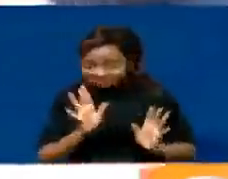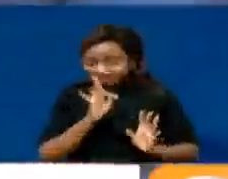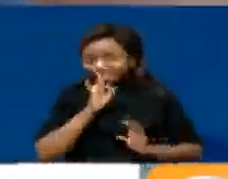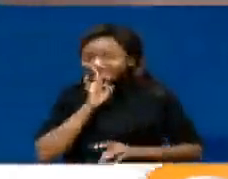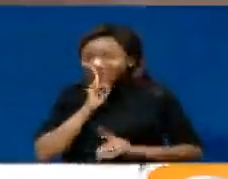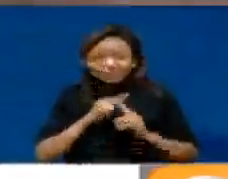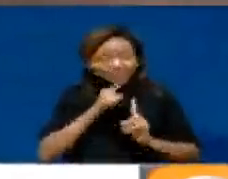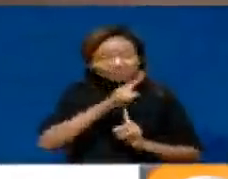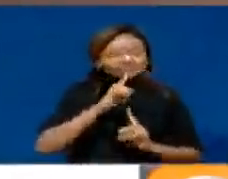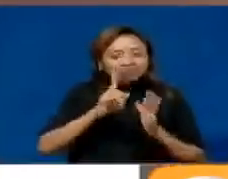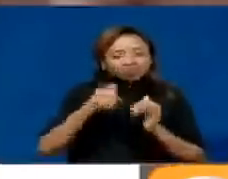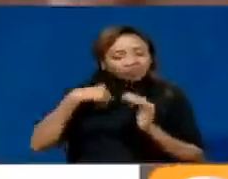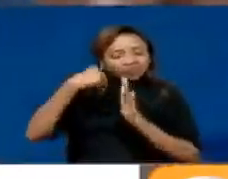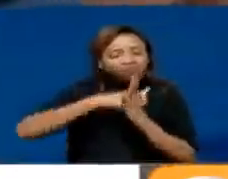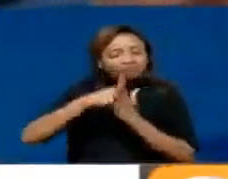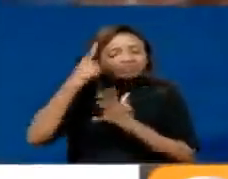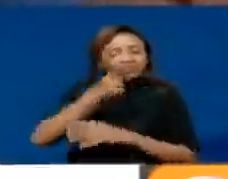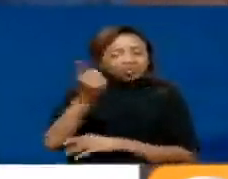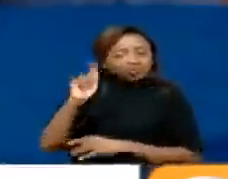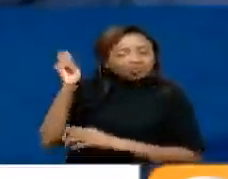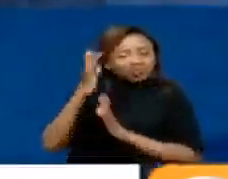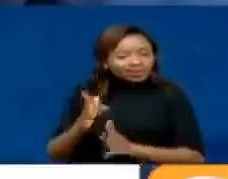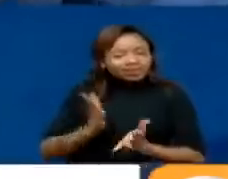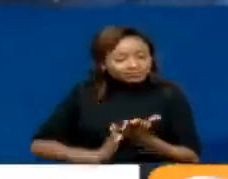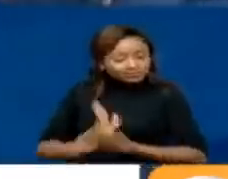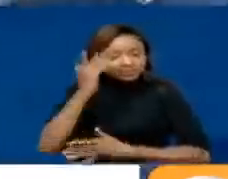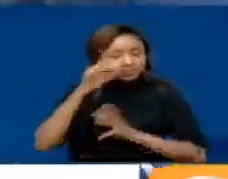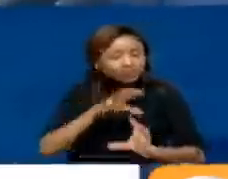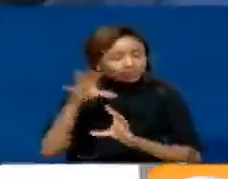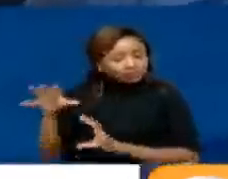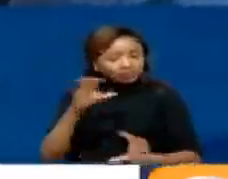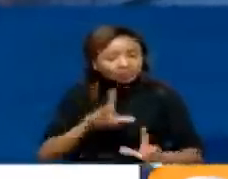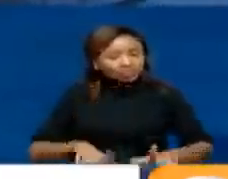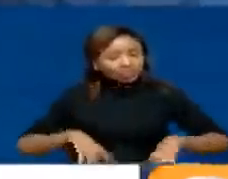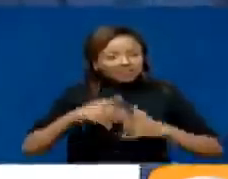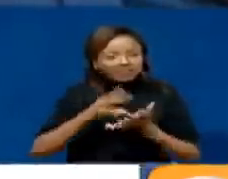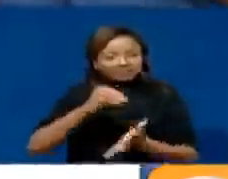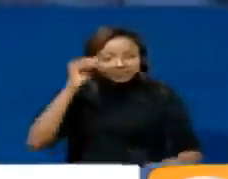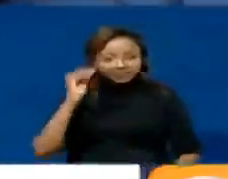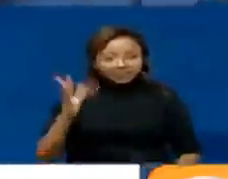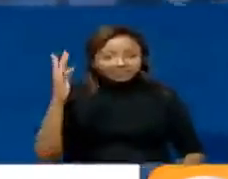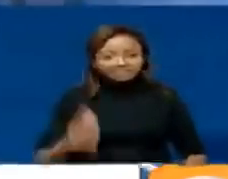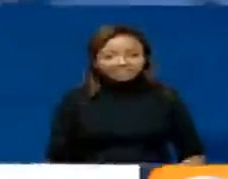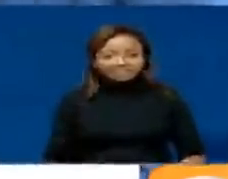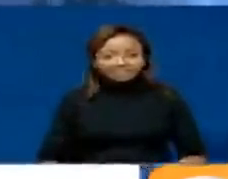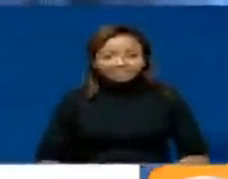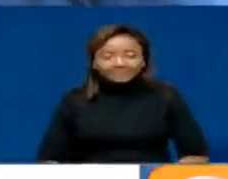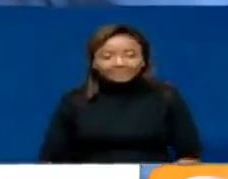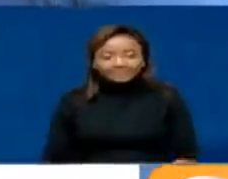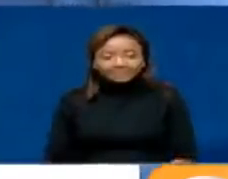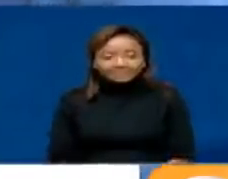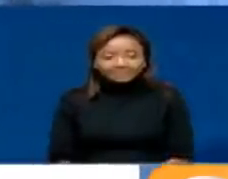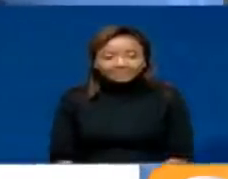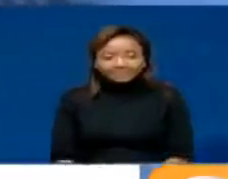kuwa alikuwa natetea Wakenya wanaoendelea kuzongwa na masaibu ya kupanda kwa gharama ya maisha nchini. Resign